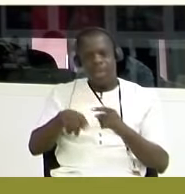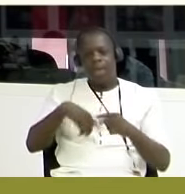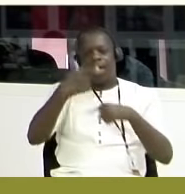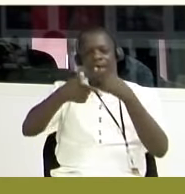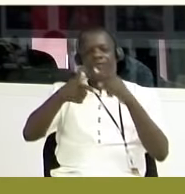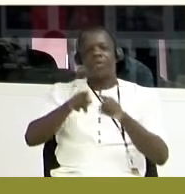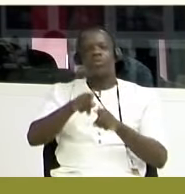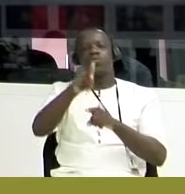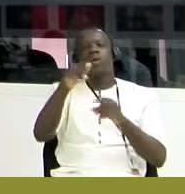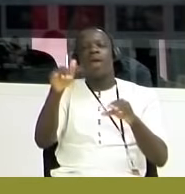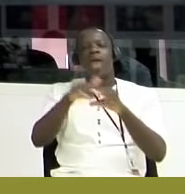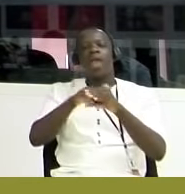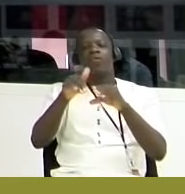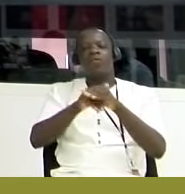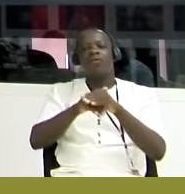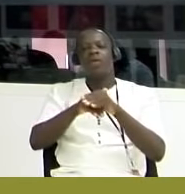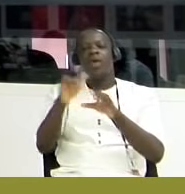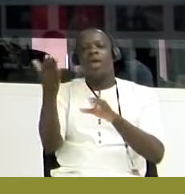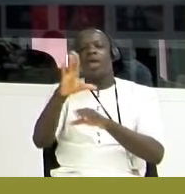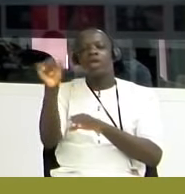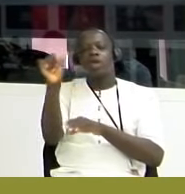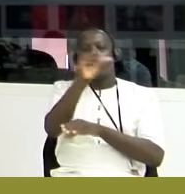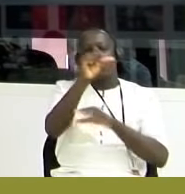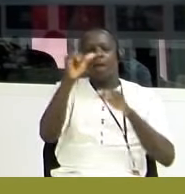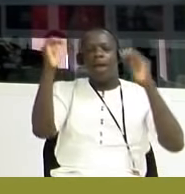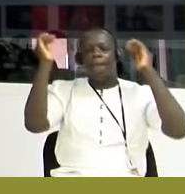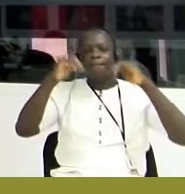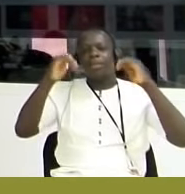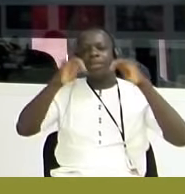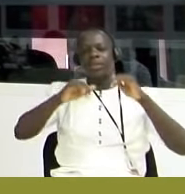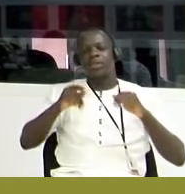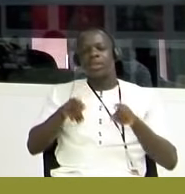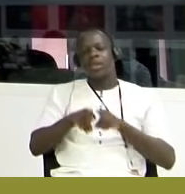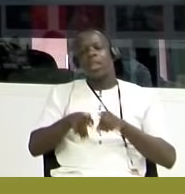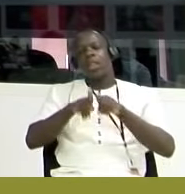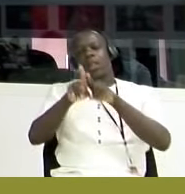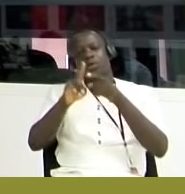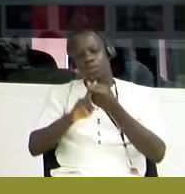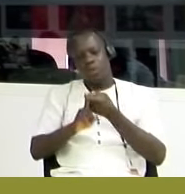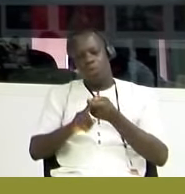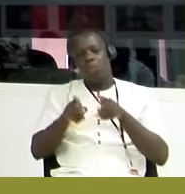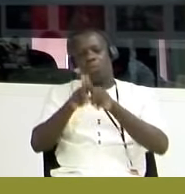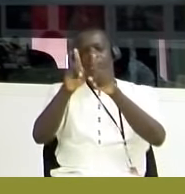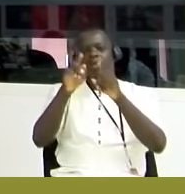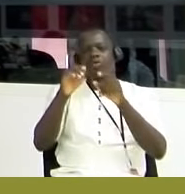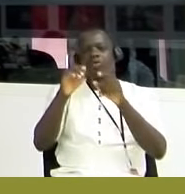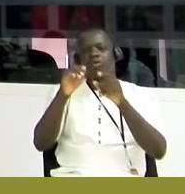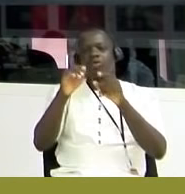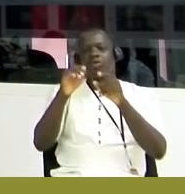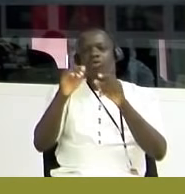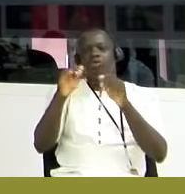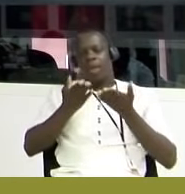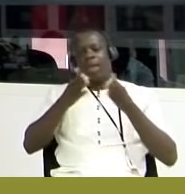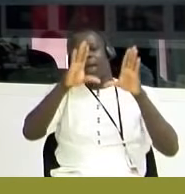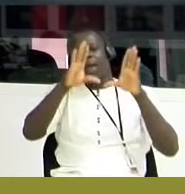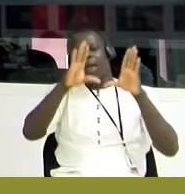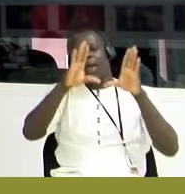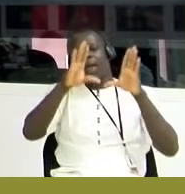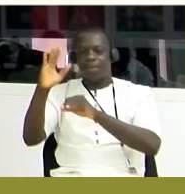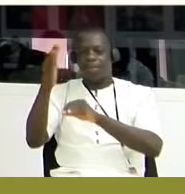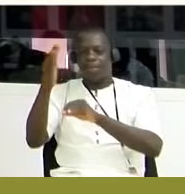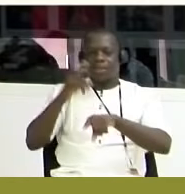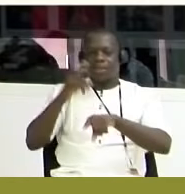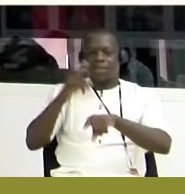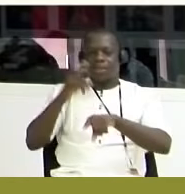meetings in relation to the student activities? No, that was the last. I, apart from the college meeting, I was